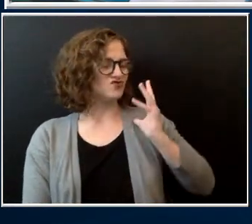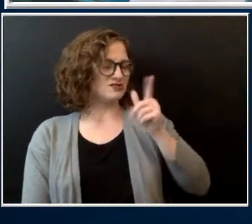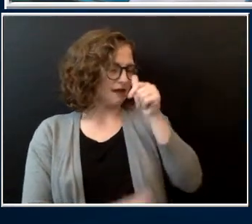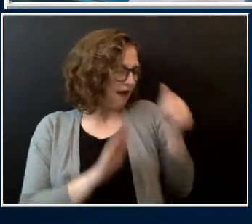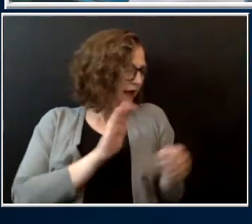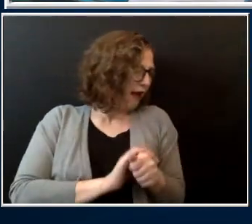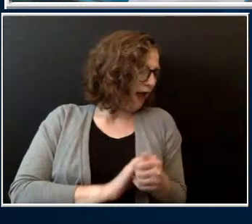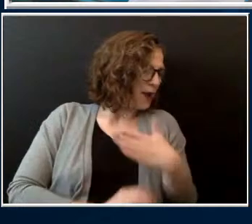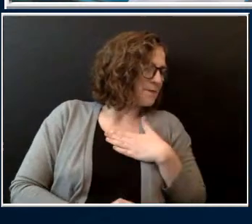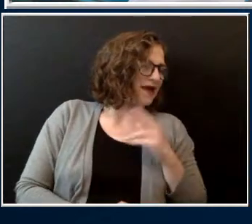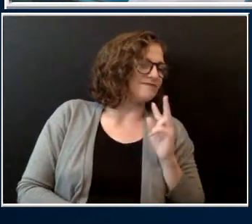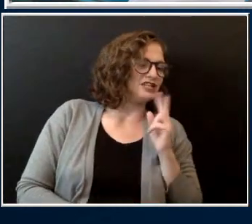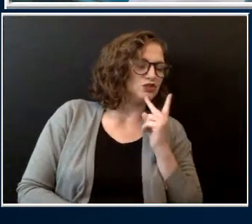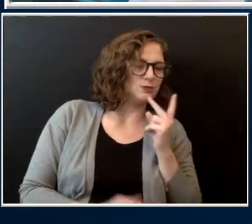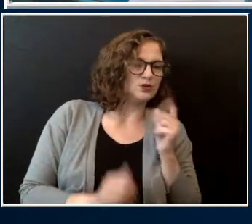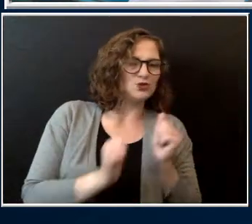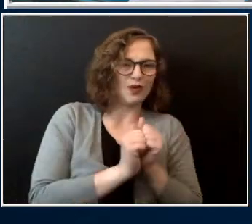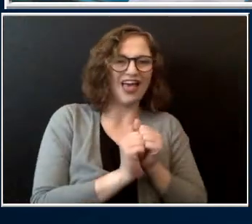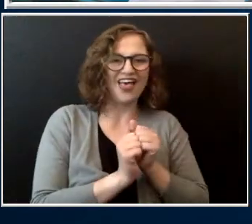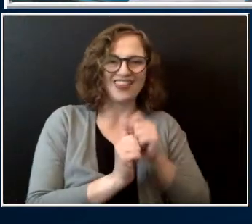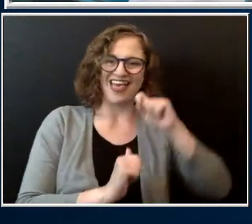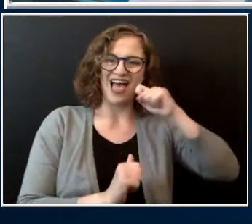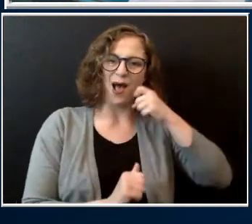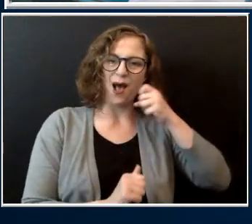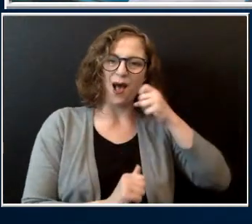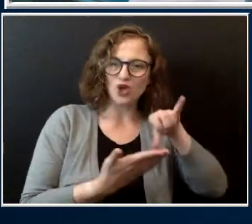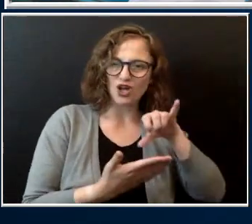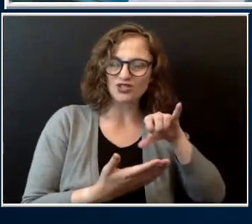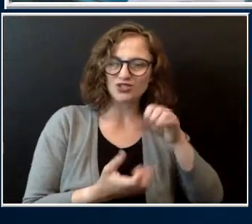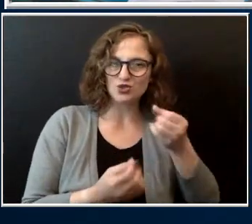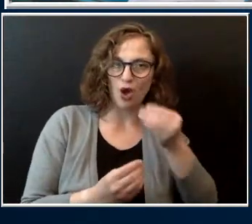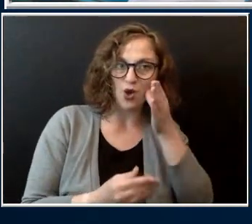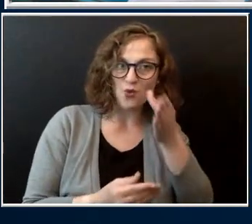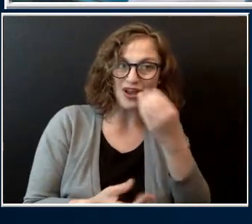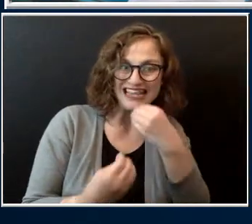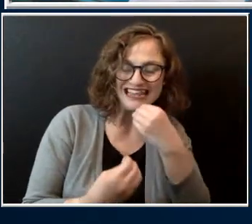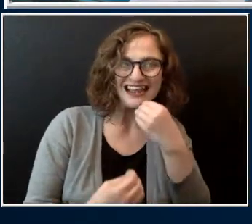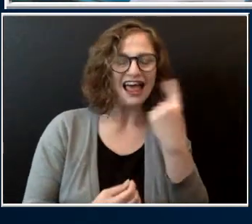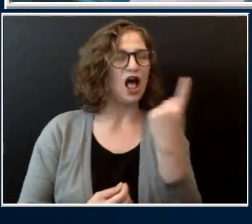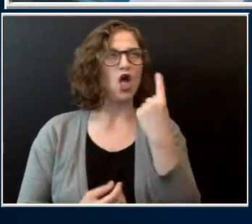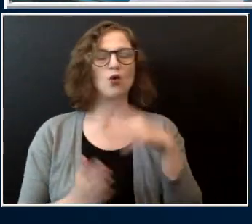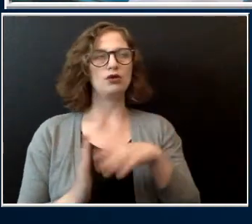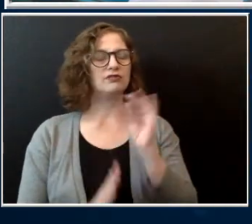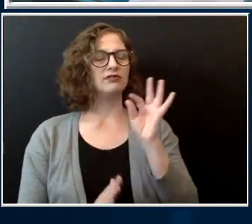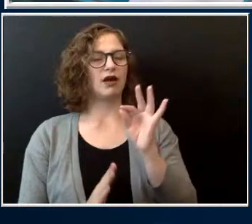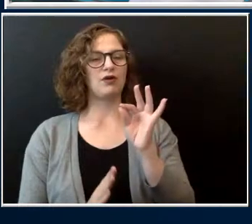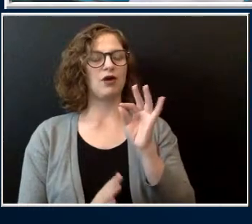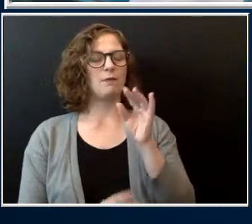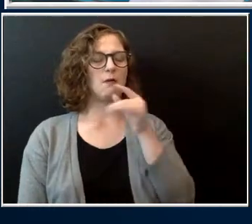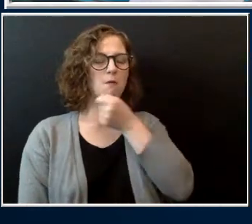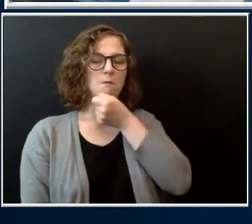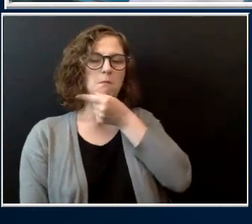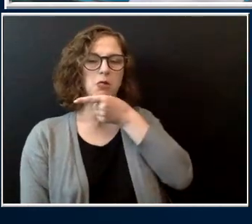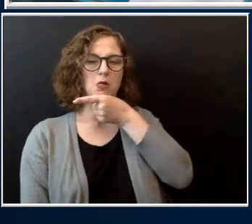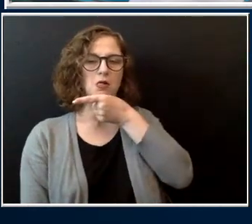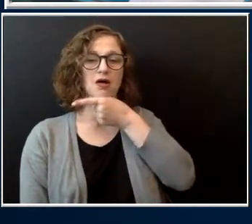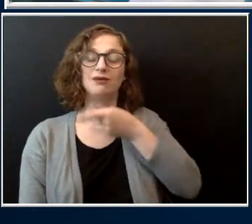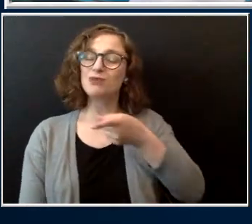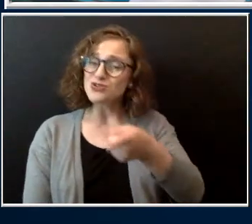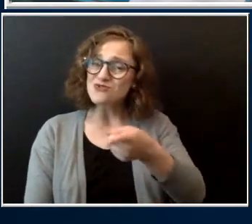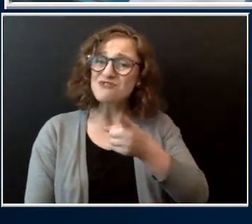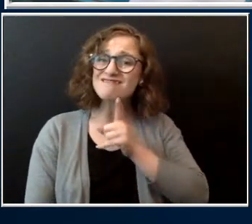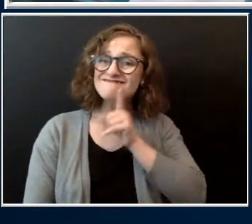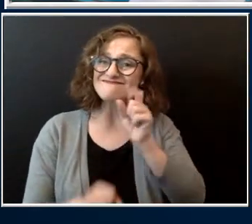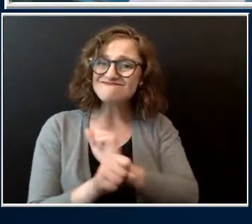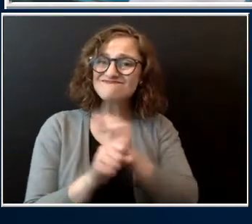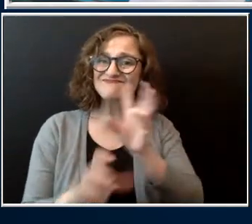I would eat them. And I always found them when I started to chew, apparently. But you're actually doing this. This is really cool. Are you having fun?